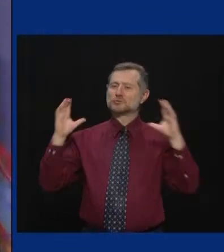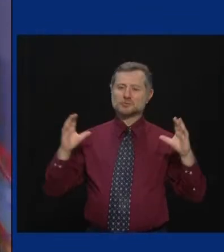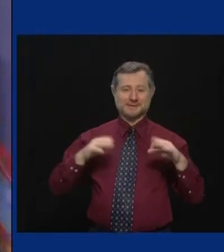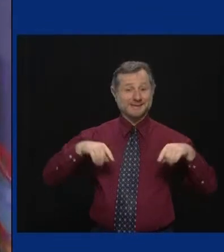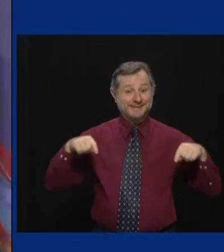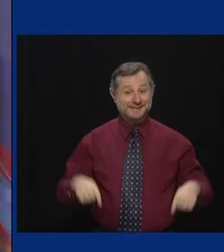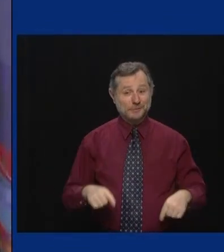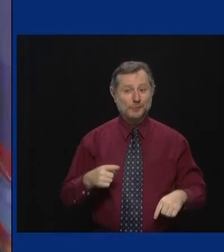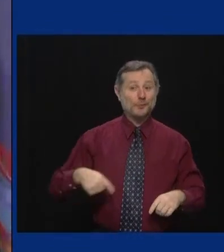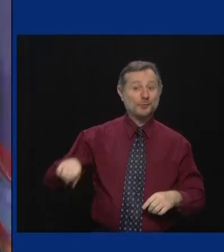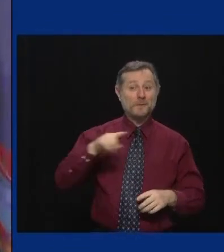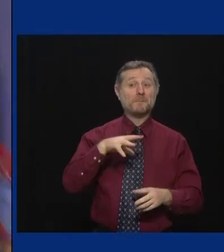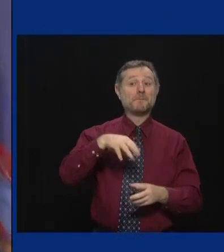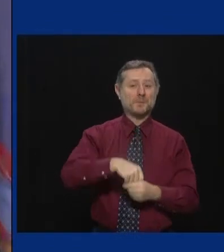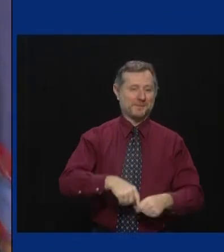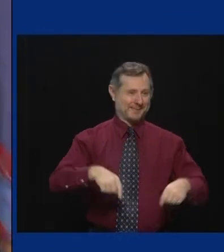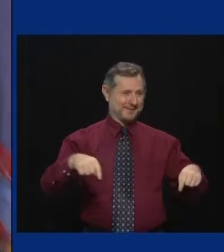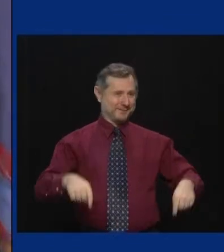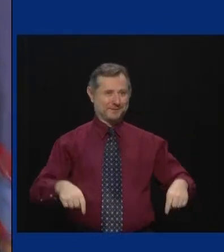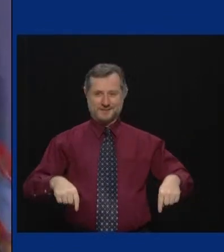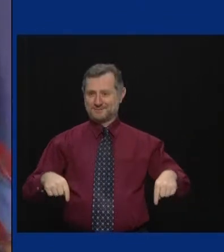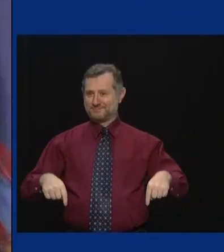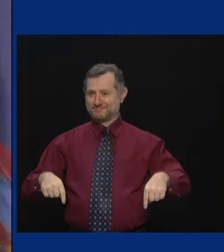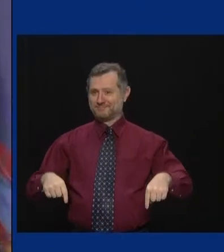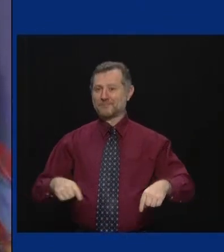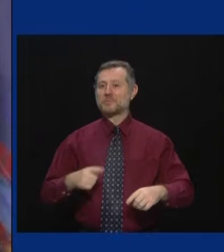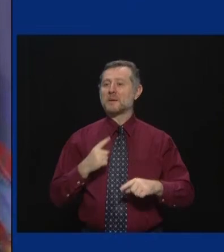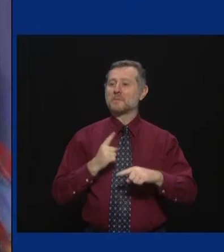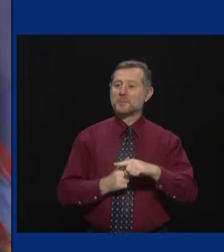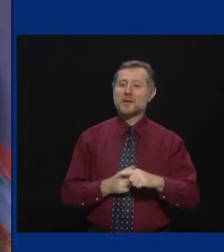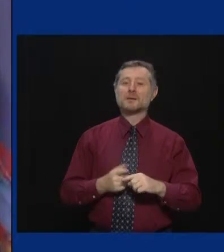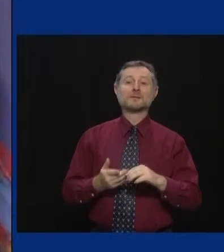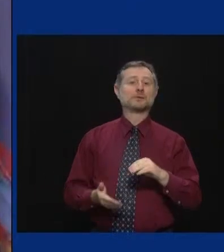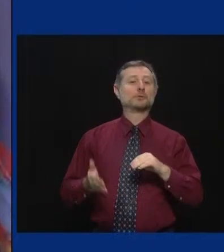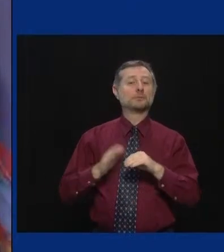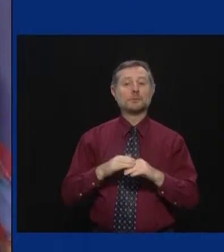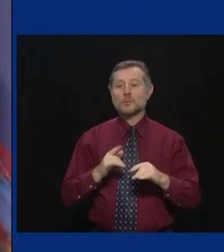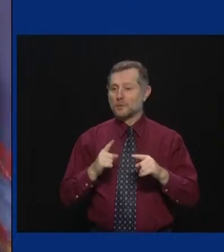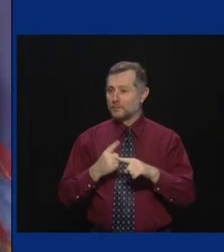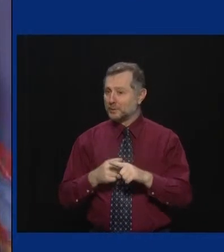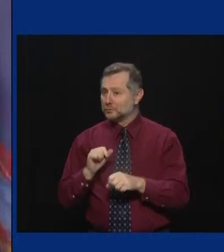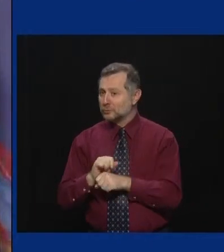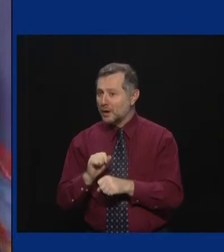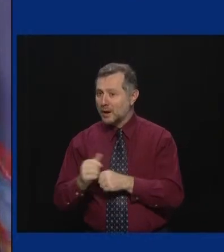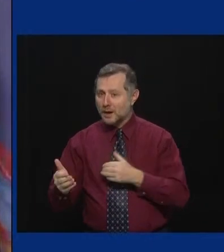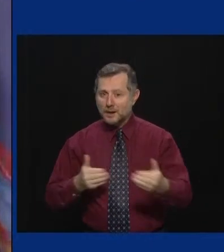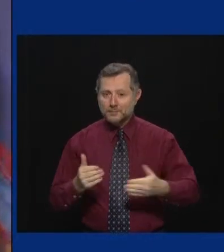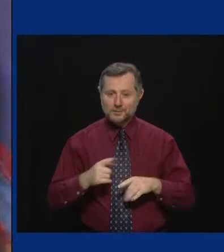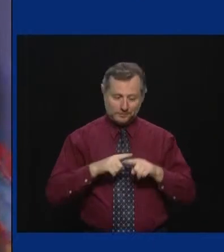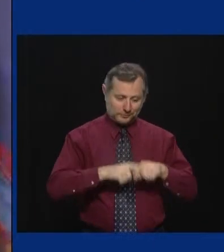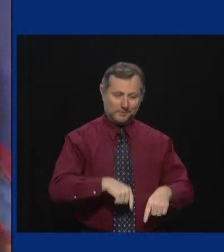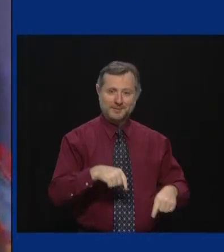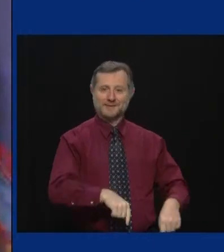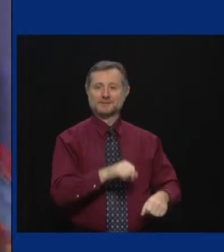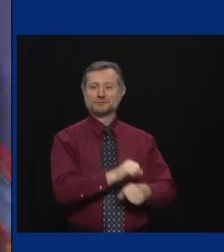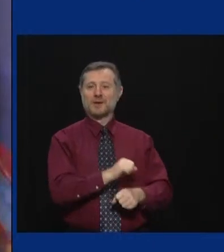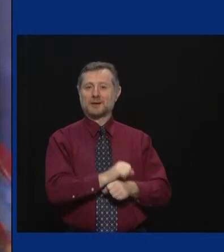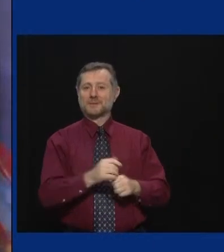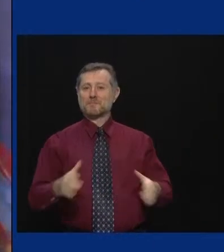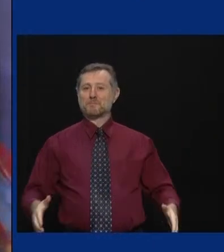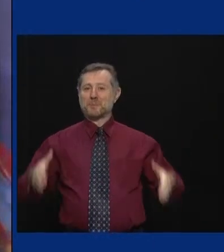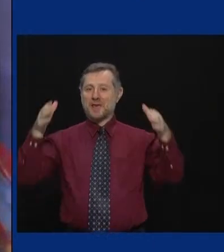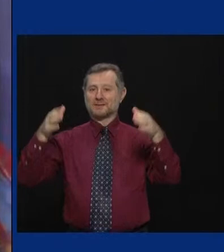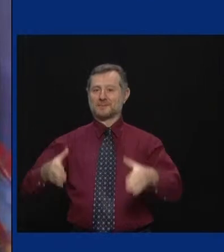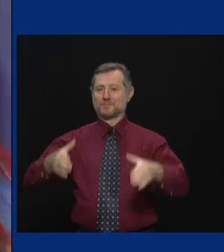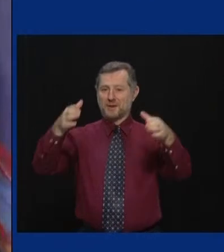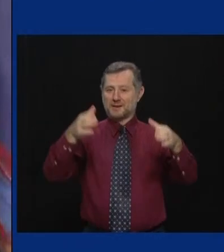also hundreds of thousands of jobs across the state reliant on this plant. So I am very proud to announce the completion of this